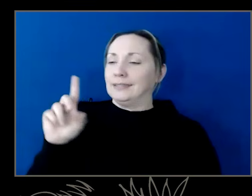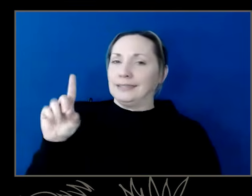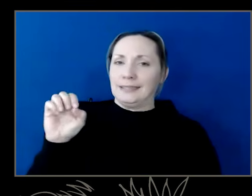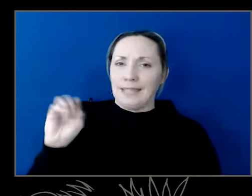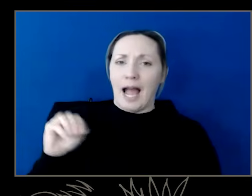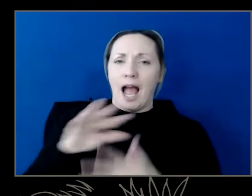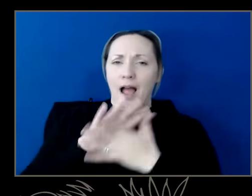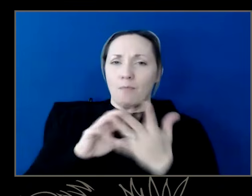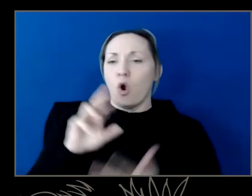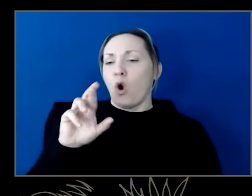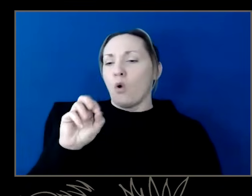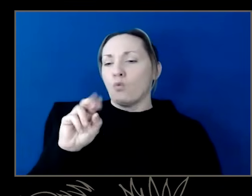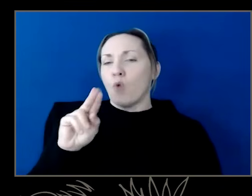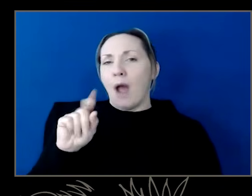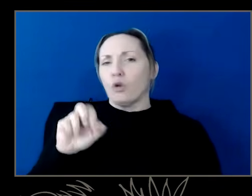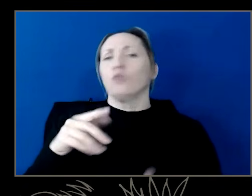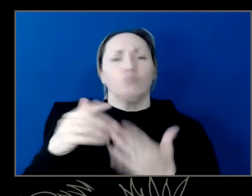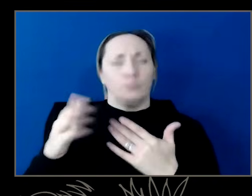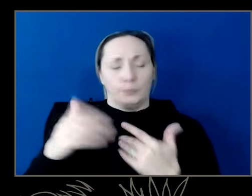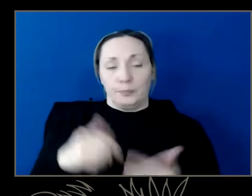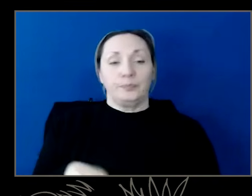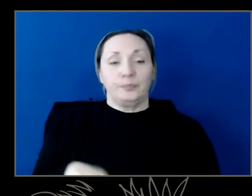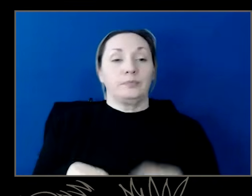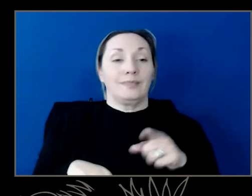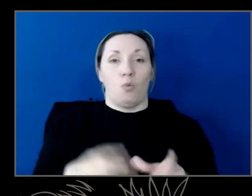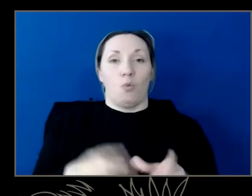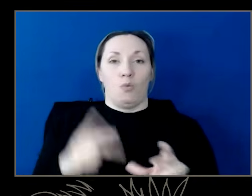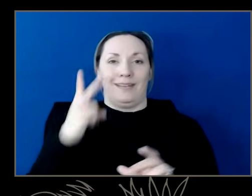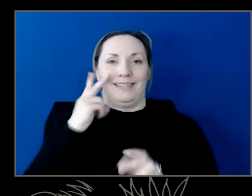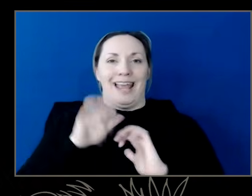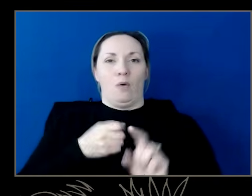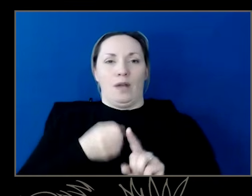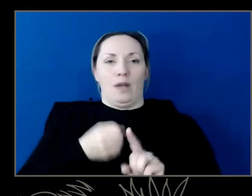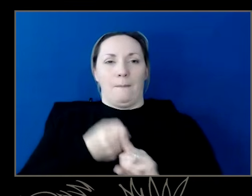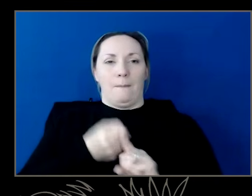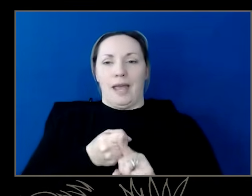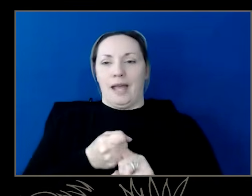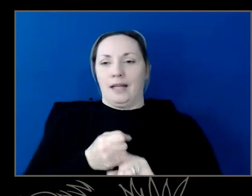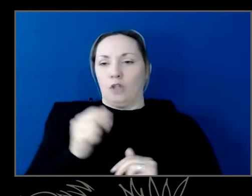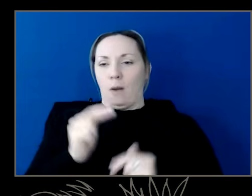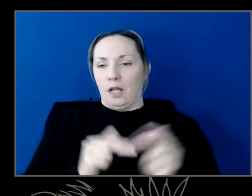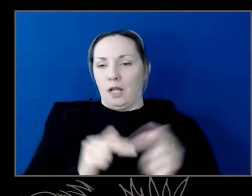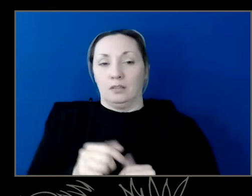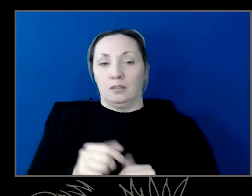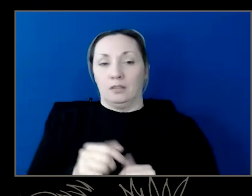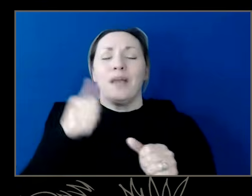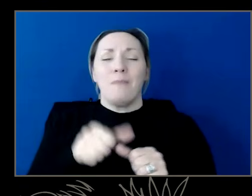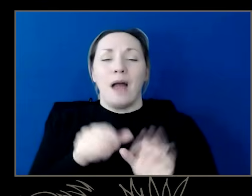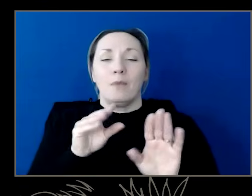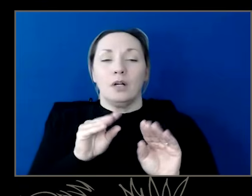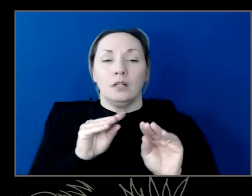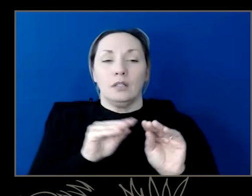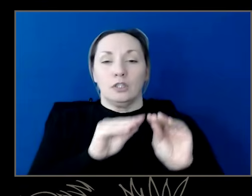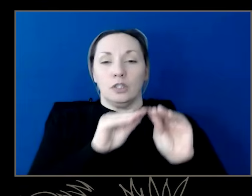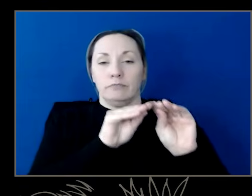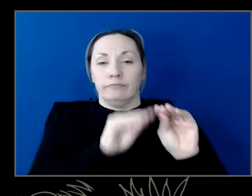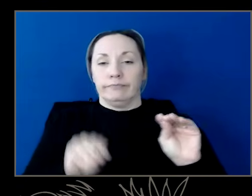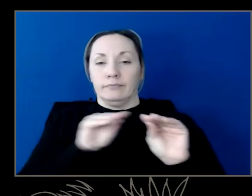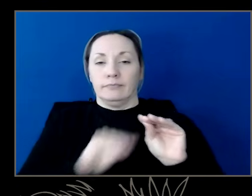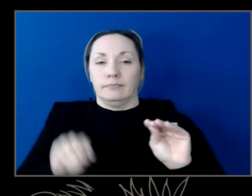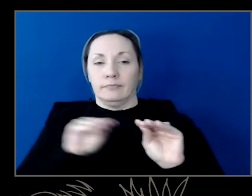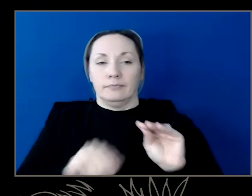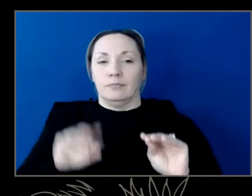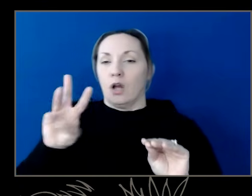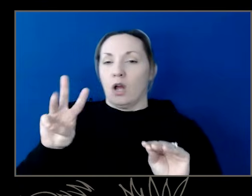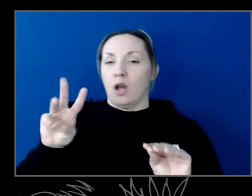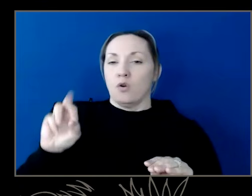you. So let's take a look at how this impacts our build. Remember, just moving everything into a workspace, so all